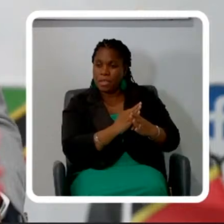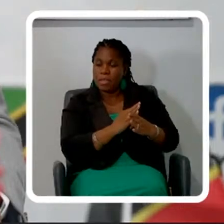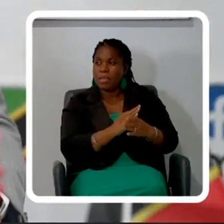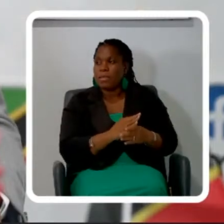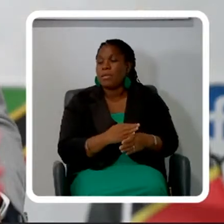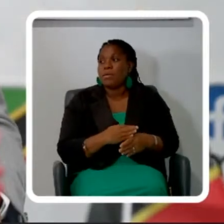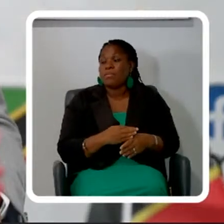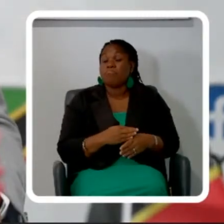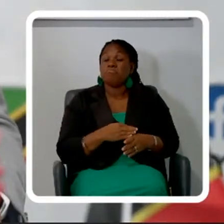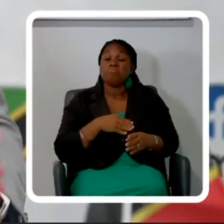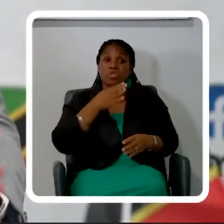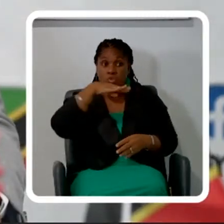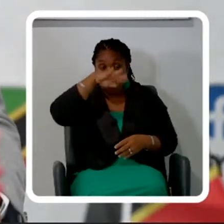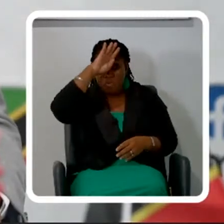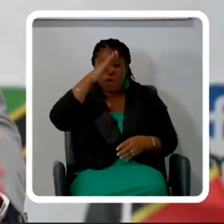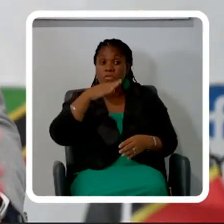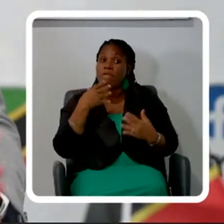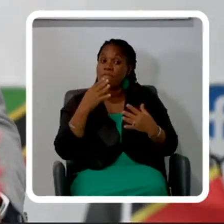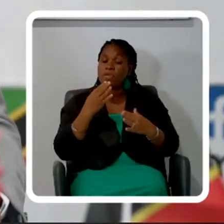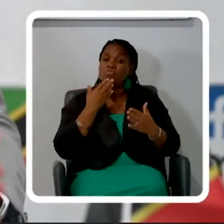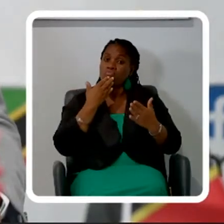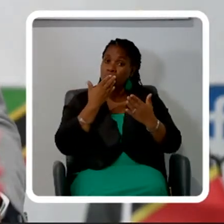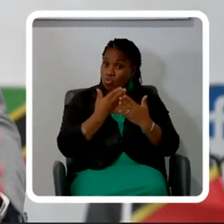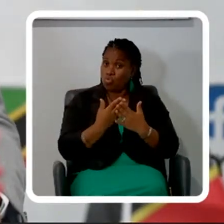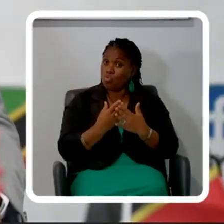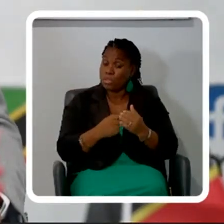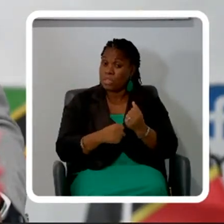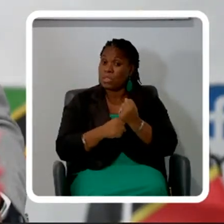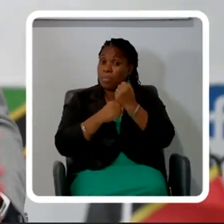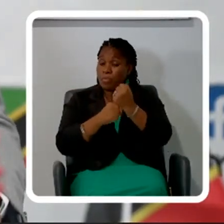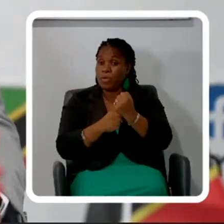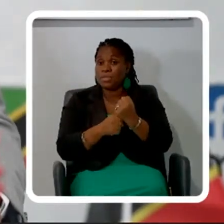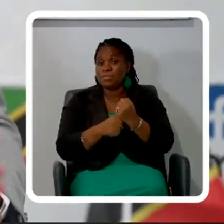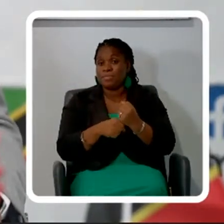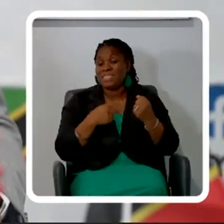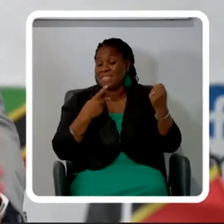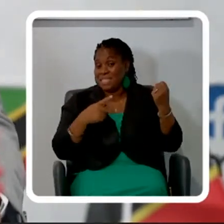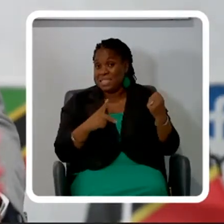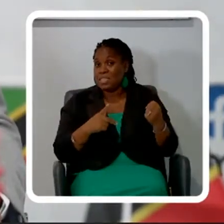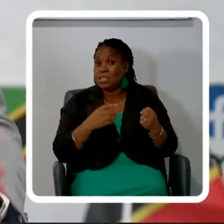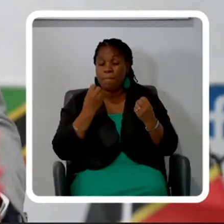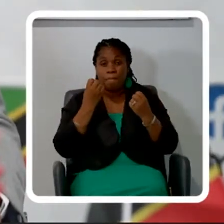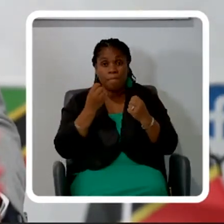approach should be had. We'll continue to advocate.